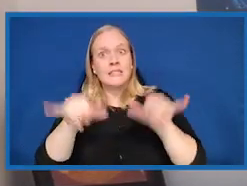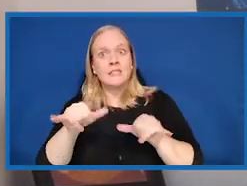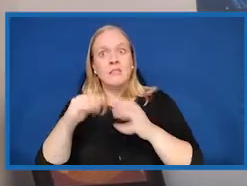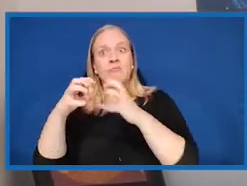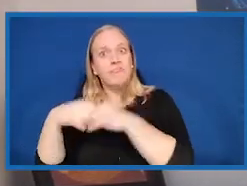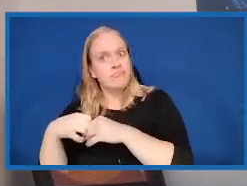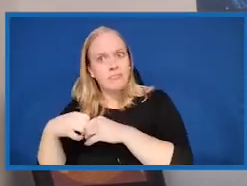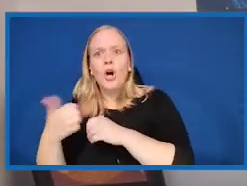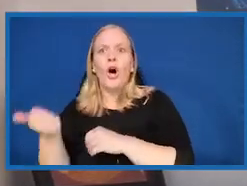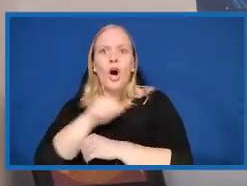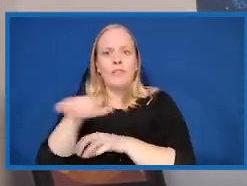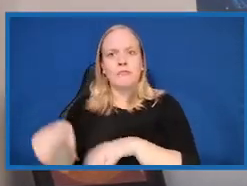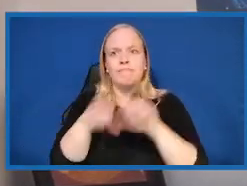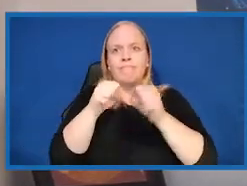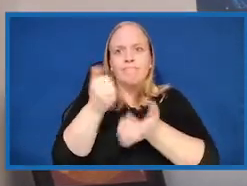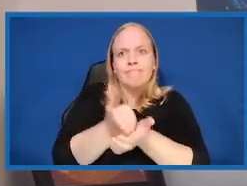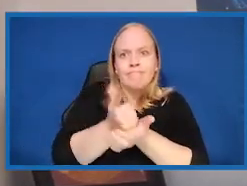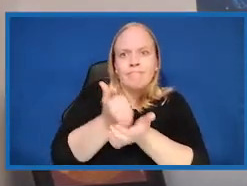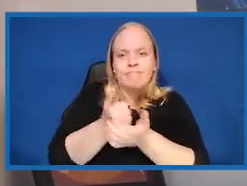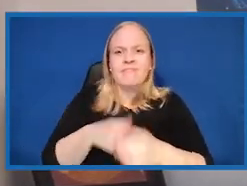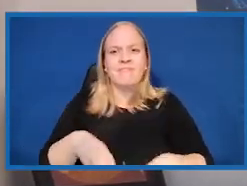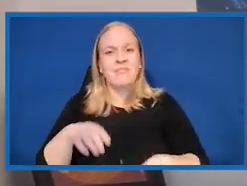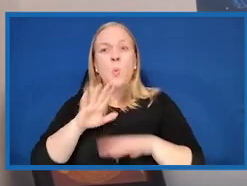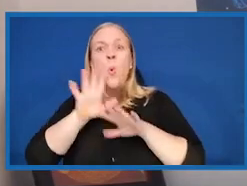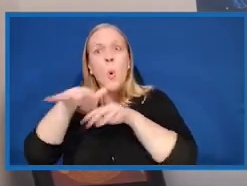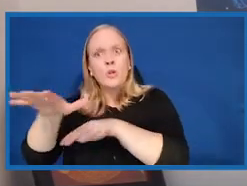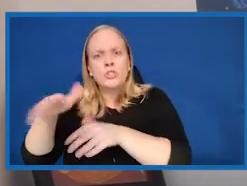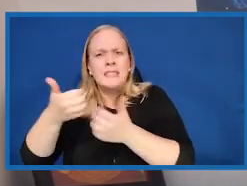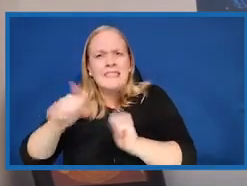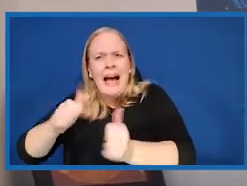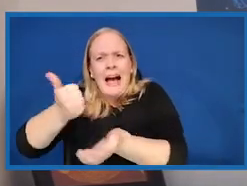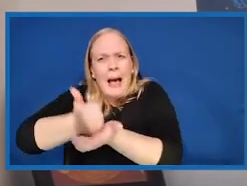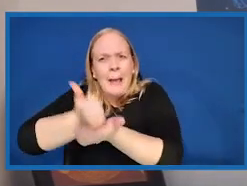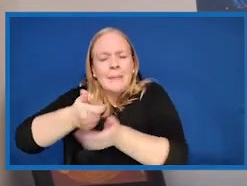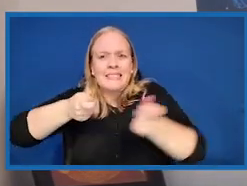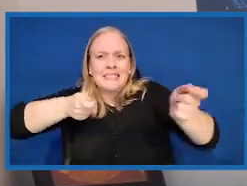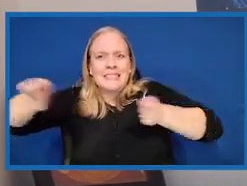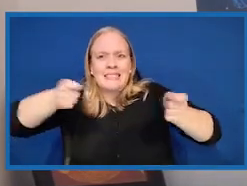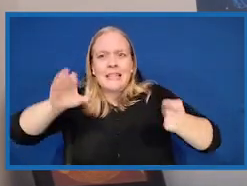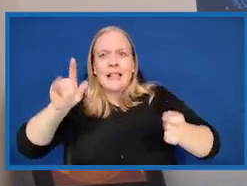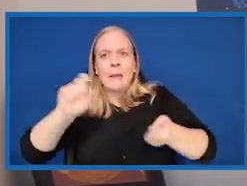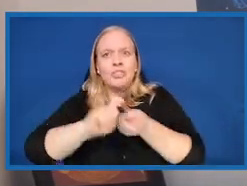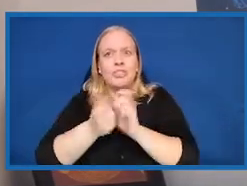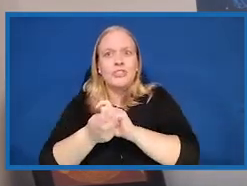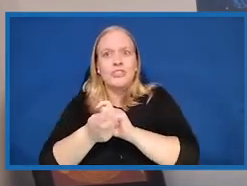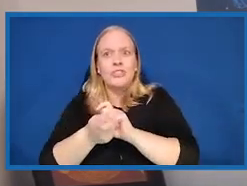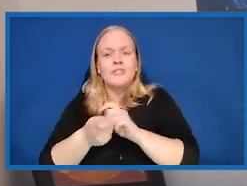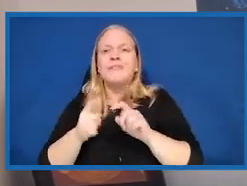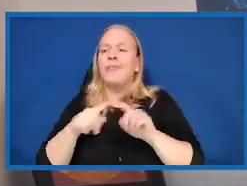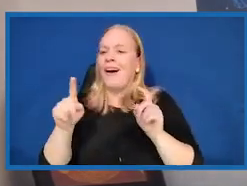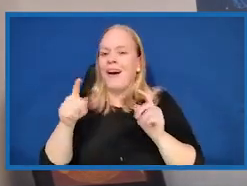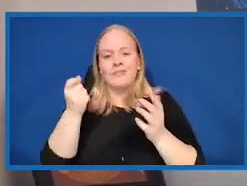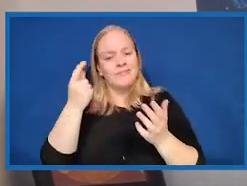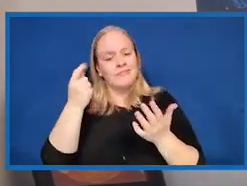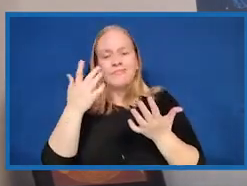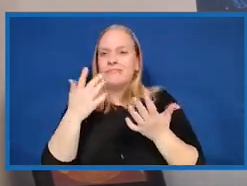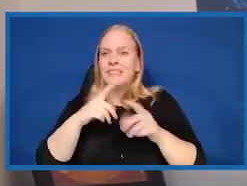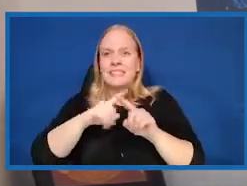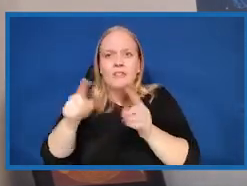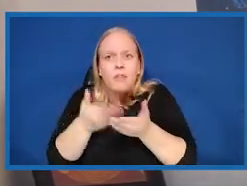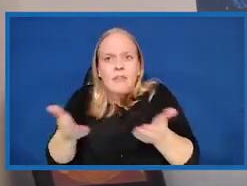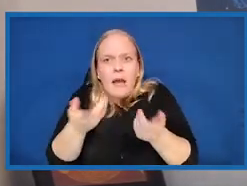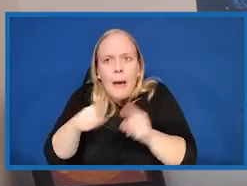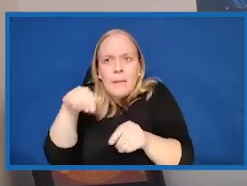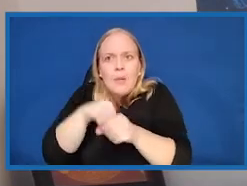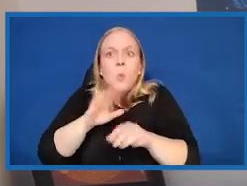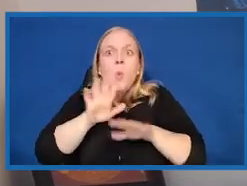ocean's helping a lot and trying to control the climate change. But there's different aspects of processes, different processes that are happening in the ocean that we